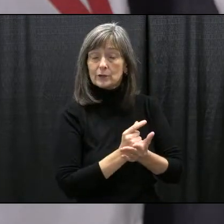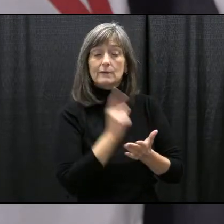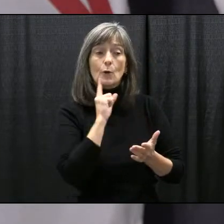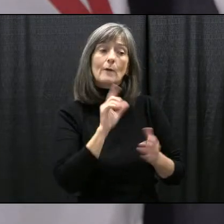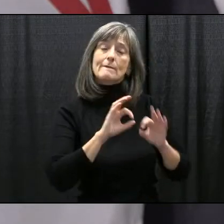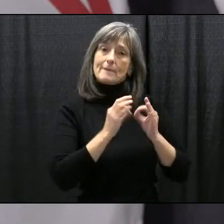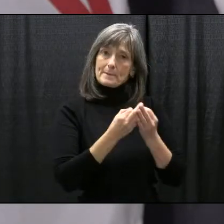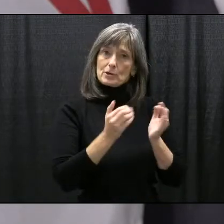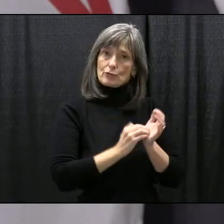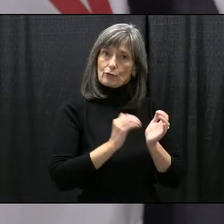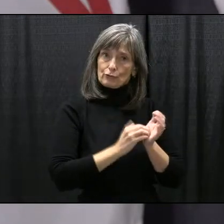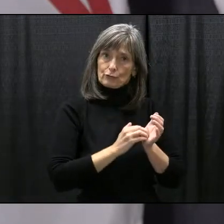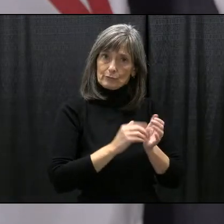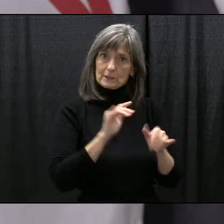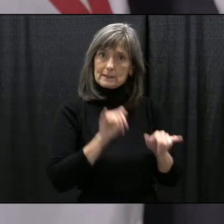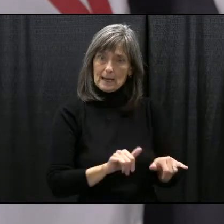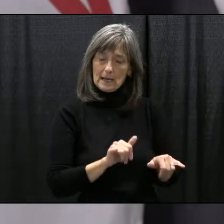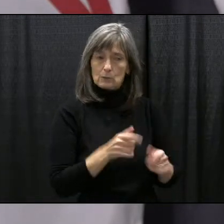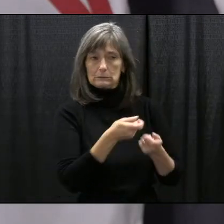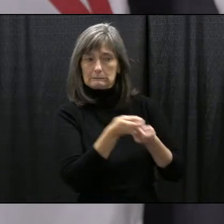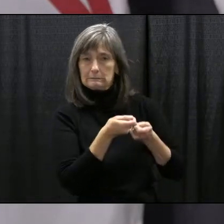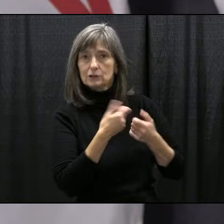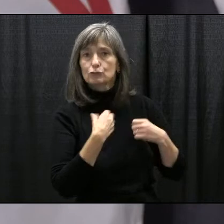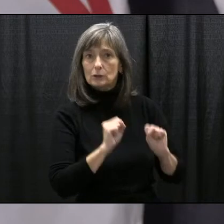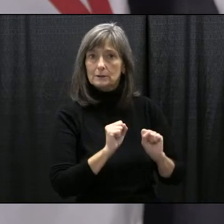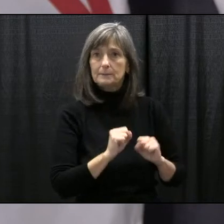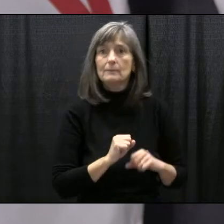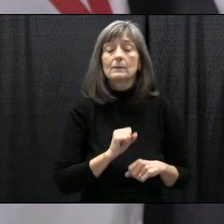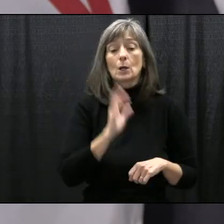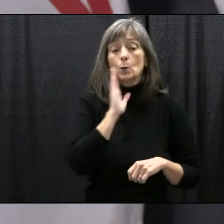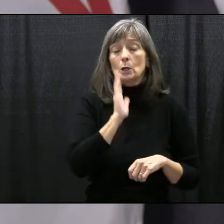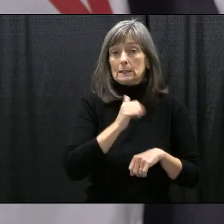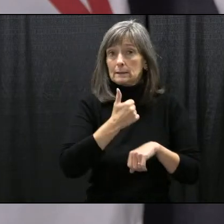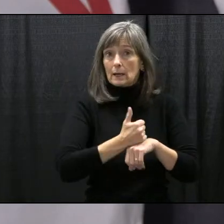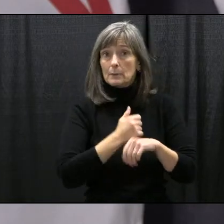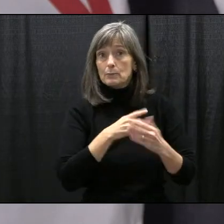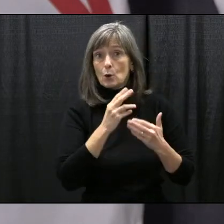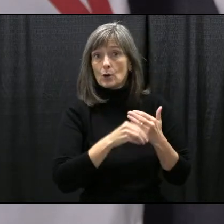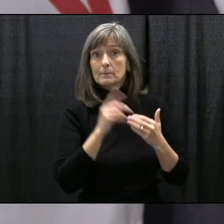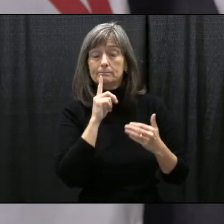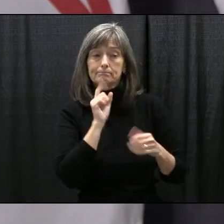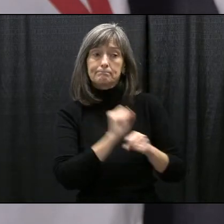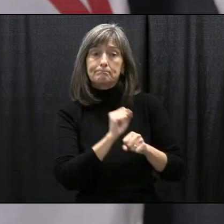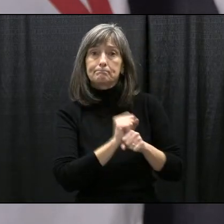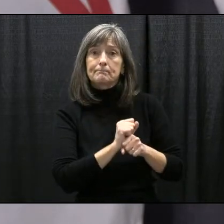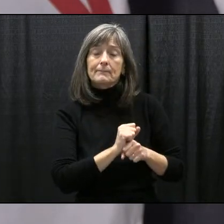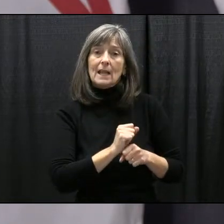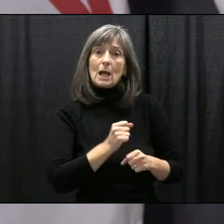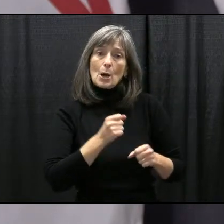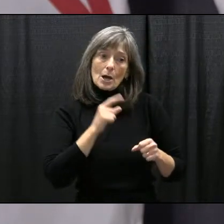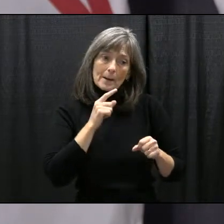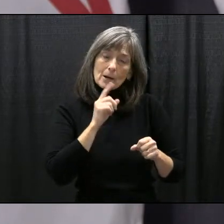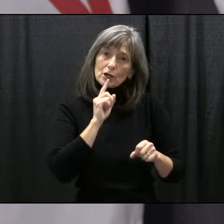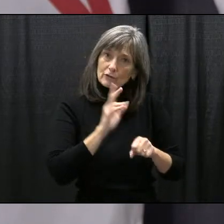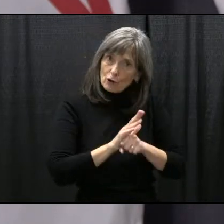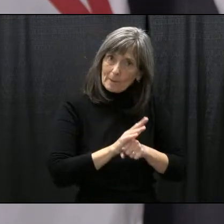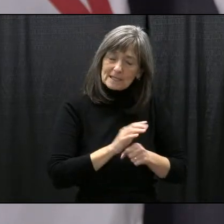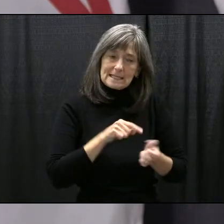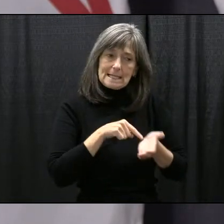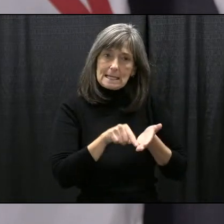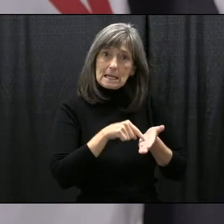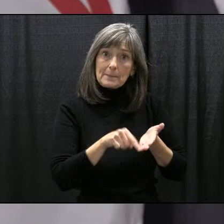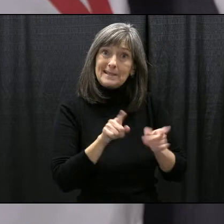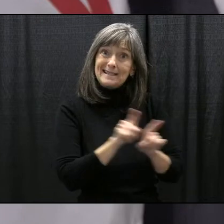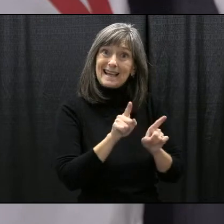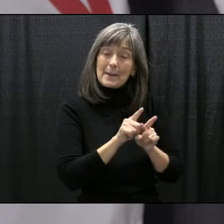family medicine in our province. We will be establishing a program to guarantee income equivalent to that of a